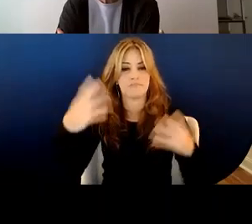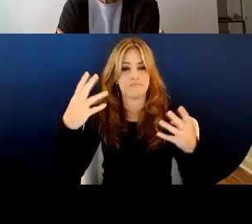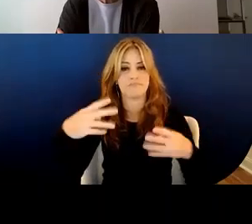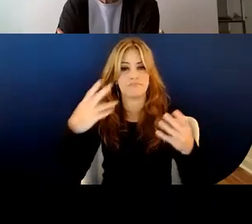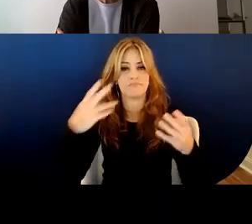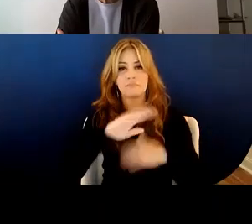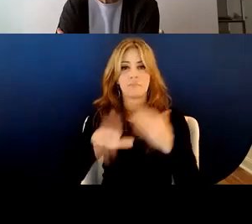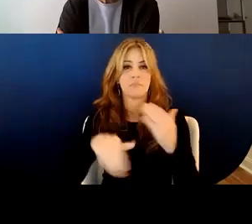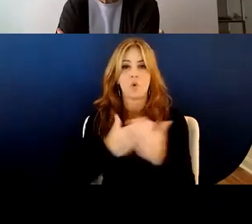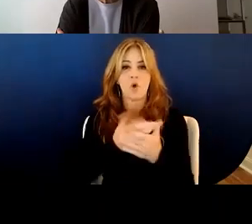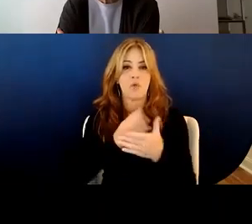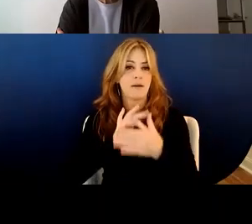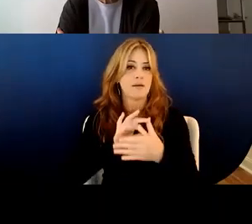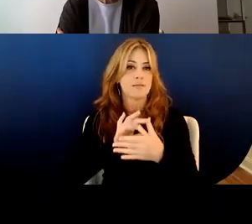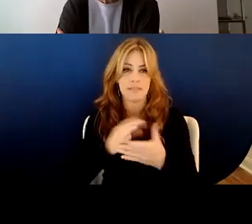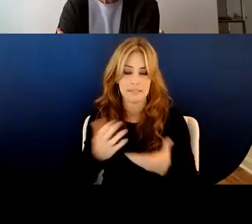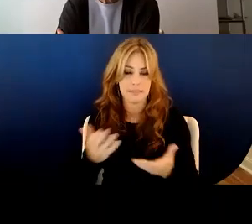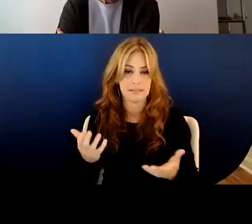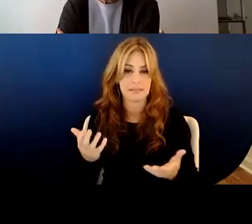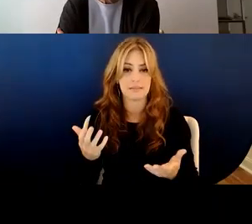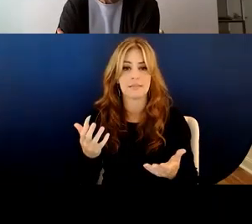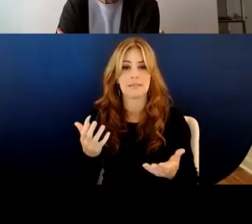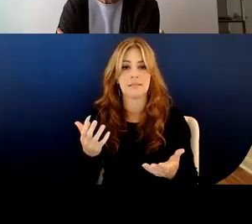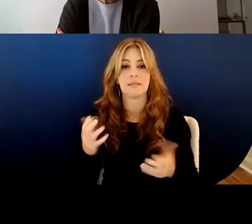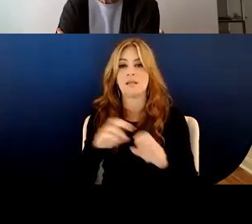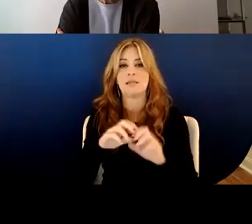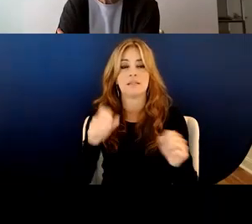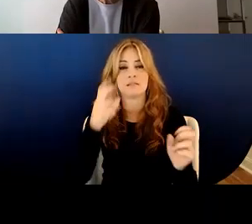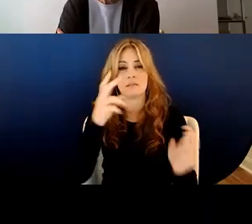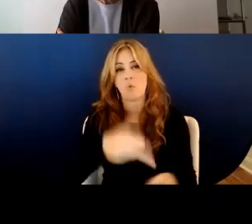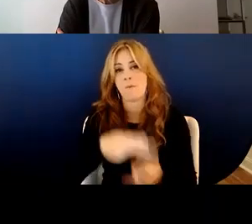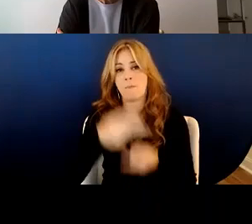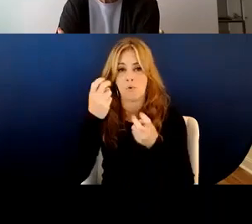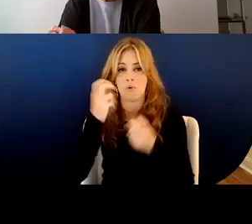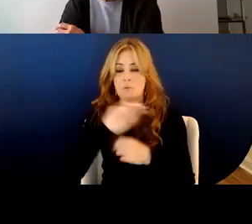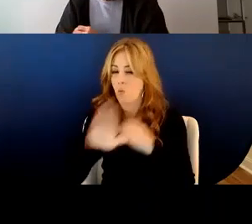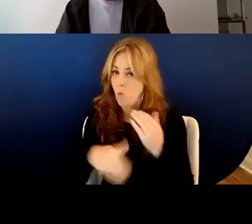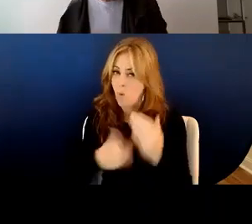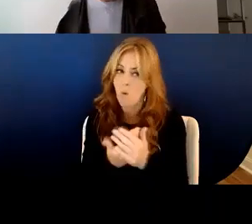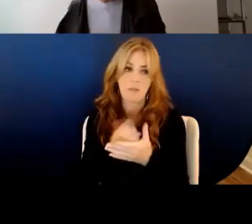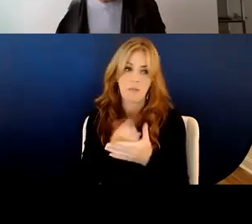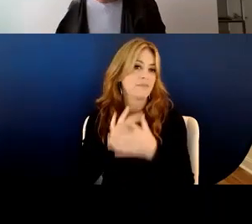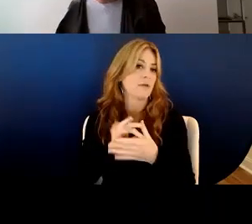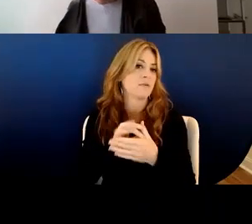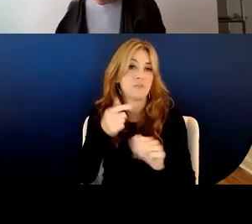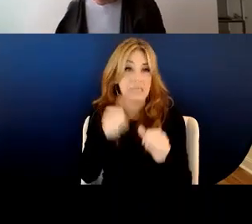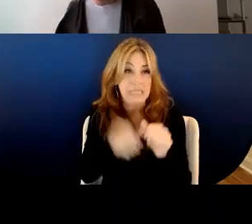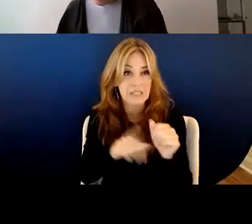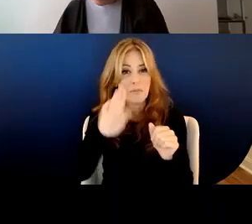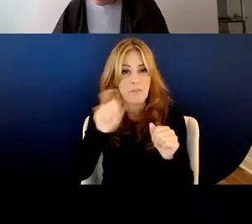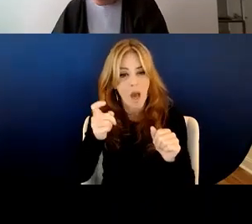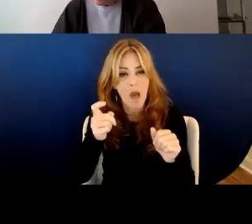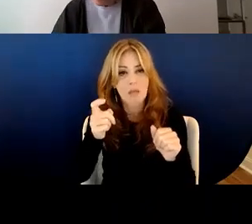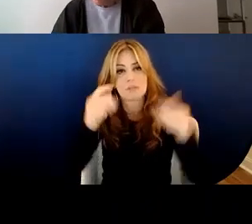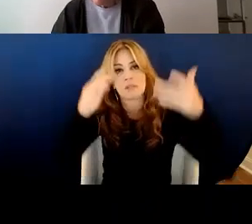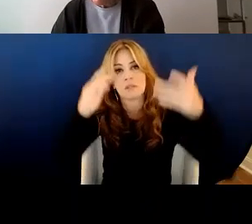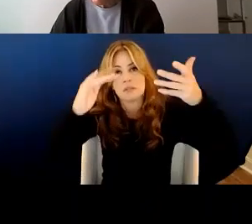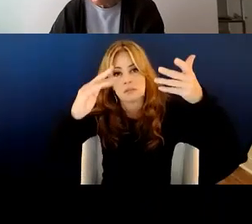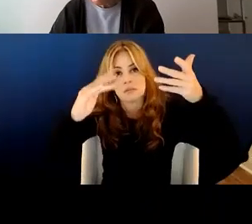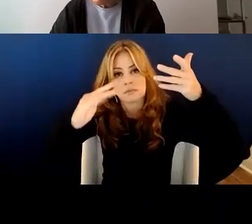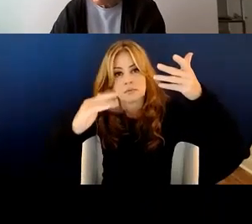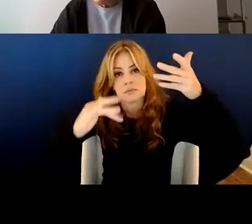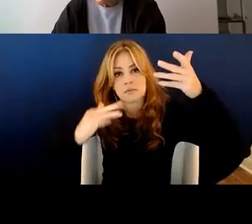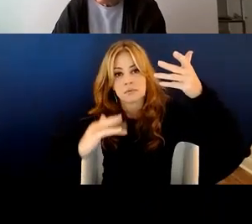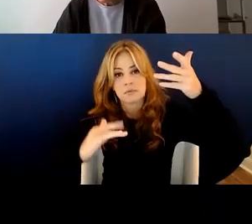what the system does is it extracts all of the content from all of the content boxes and just lays it out